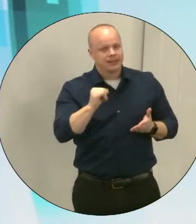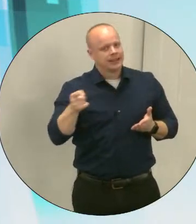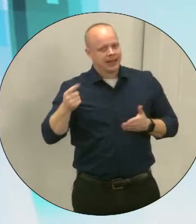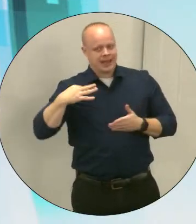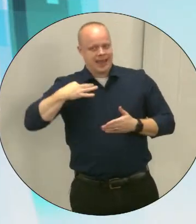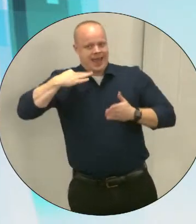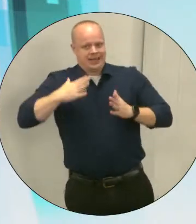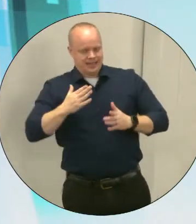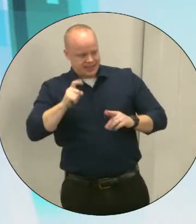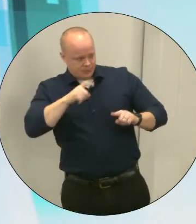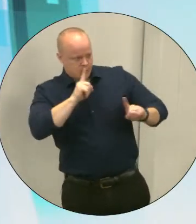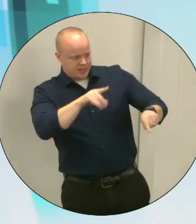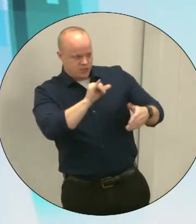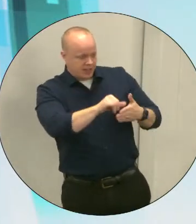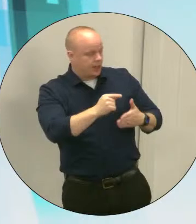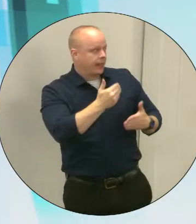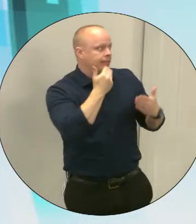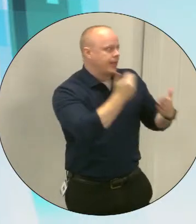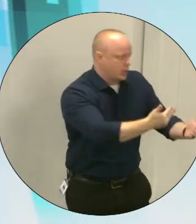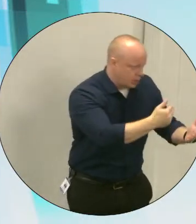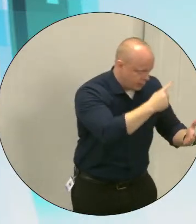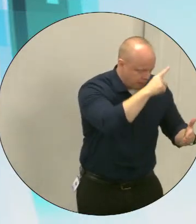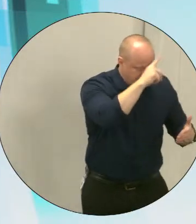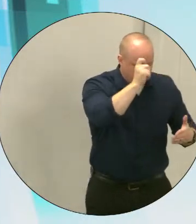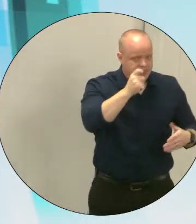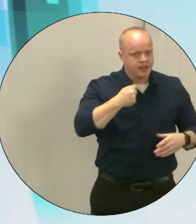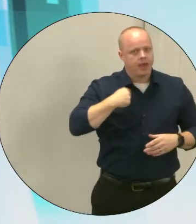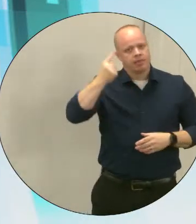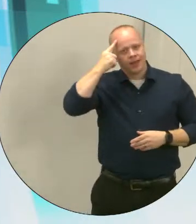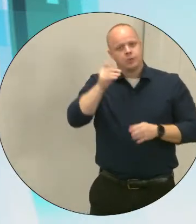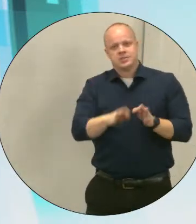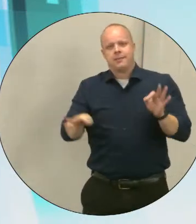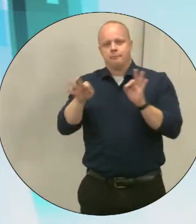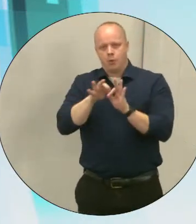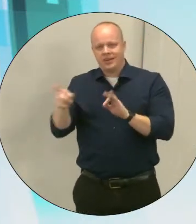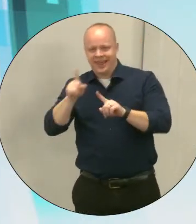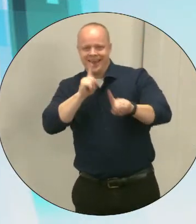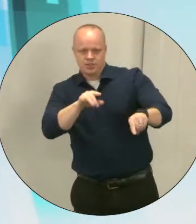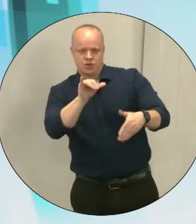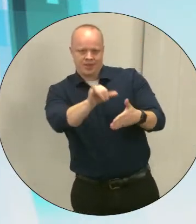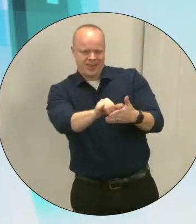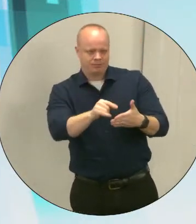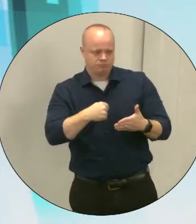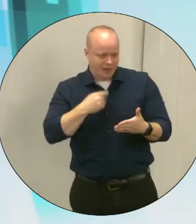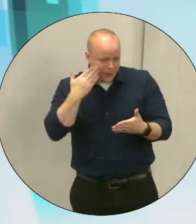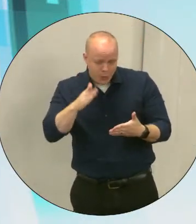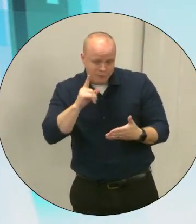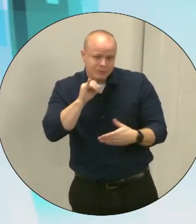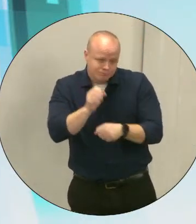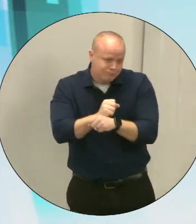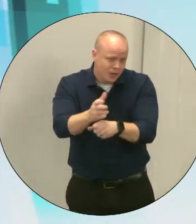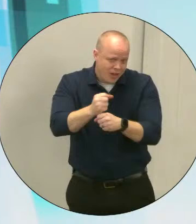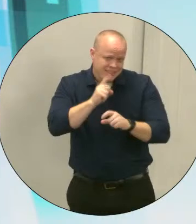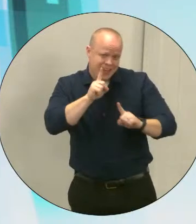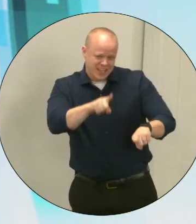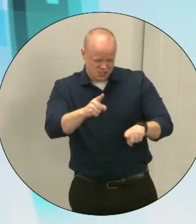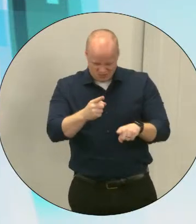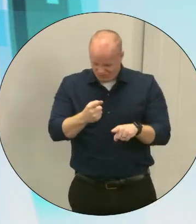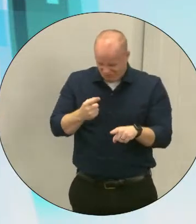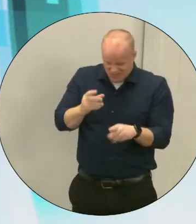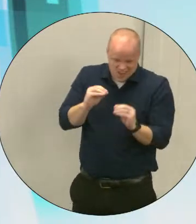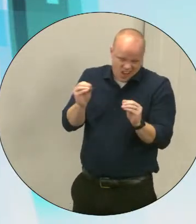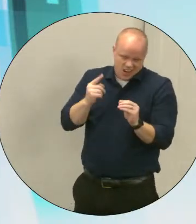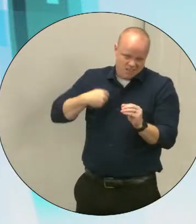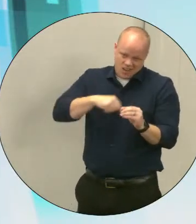question. And I do thank you, because I thought they had to answer that. And I don't know that you got the answer that you wanted. I don't know that any of us got the answer